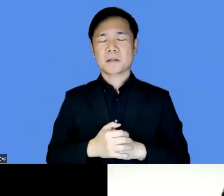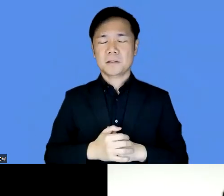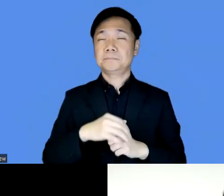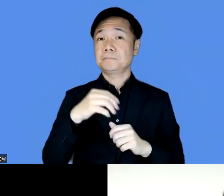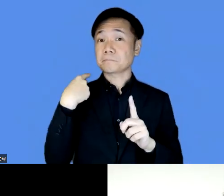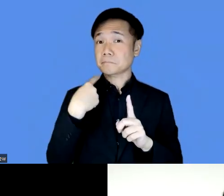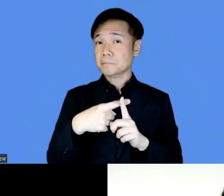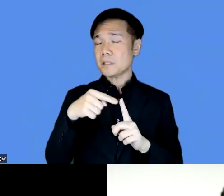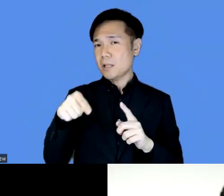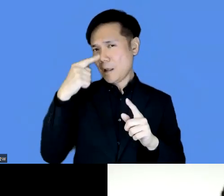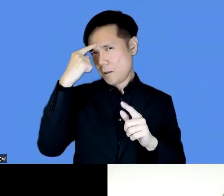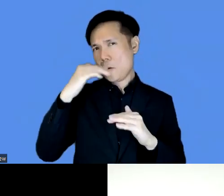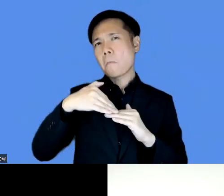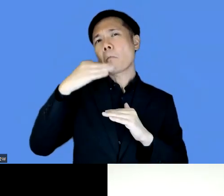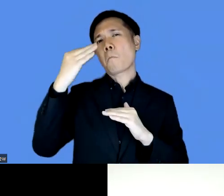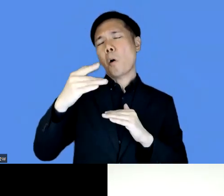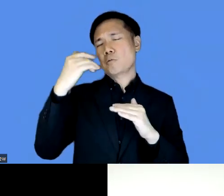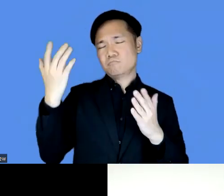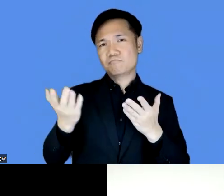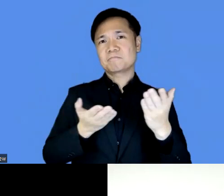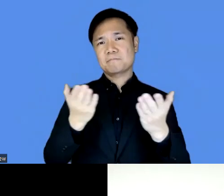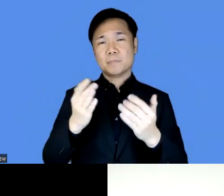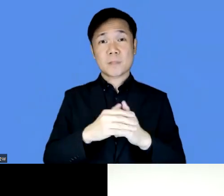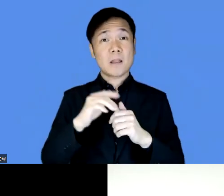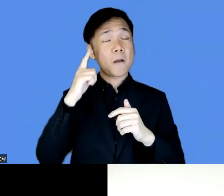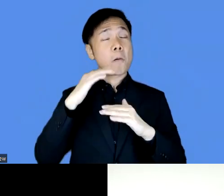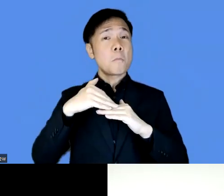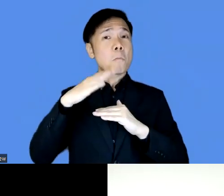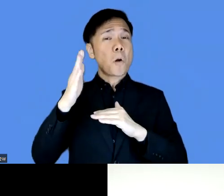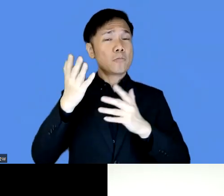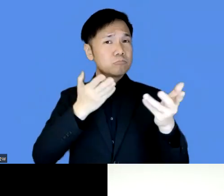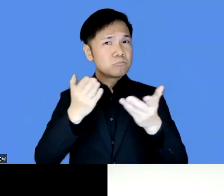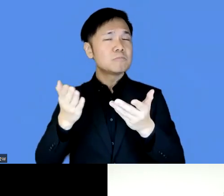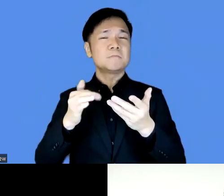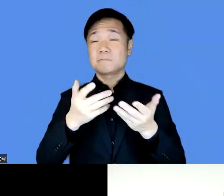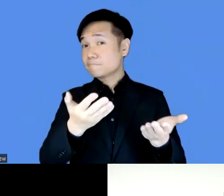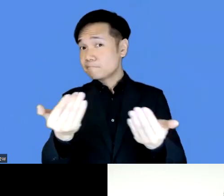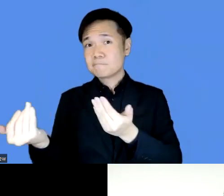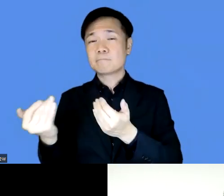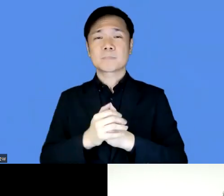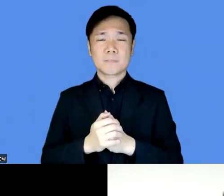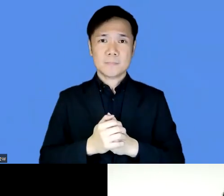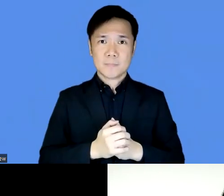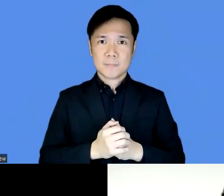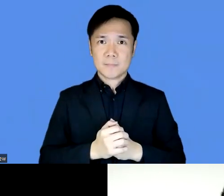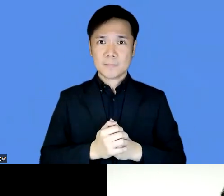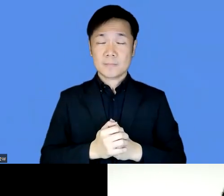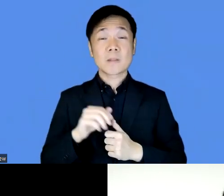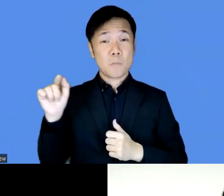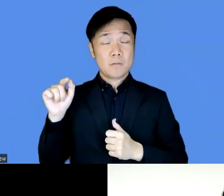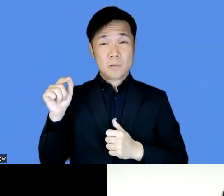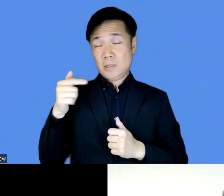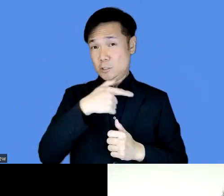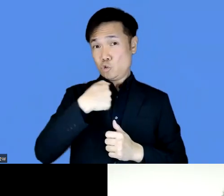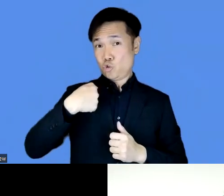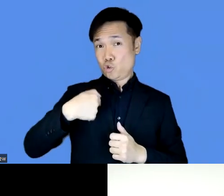service channel for them and improved the diversity and convenience of services provided for them. At the same time, China